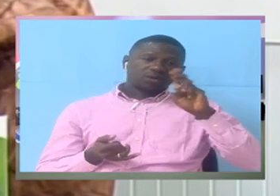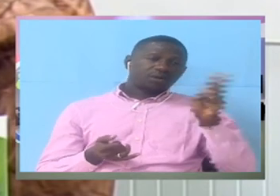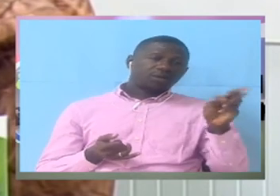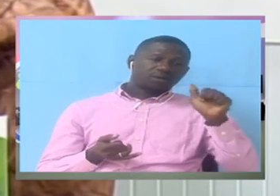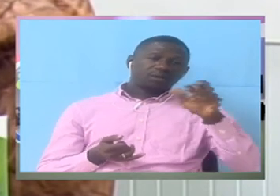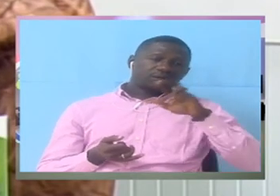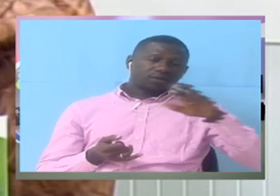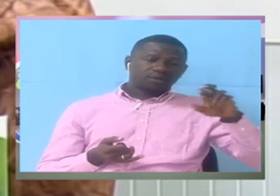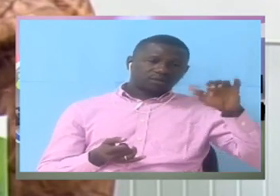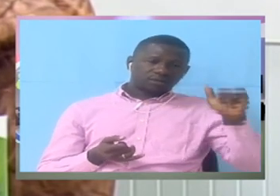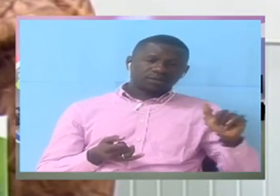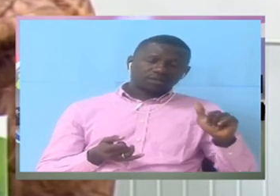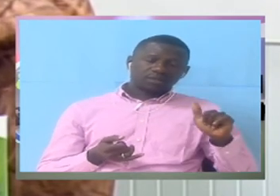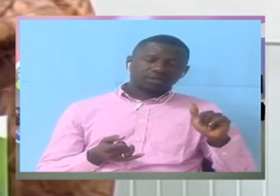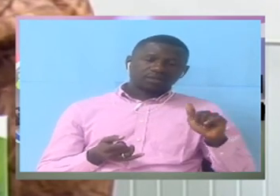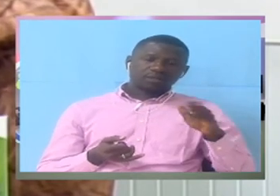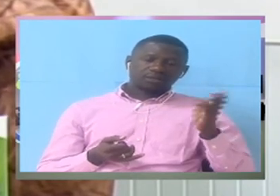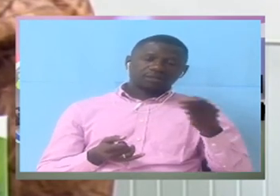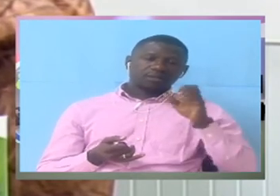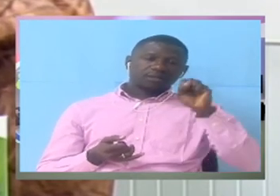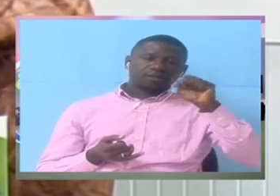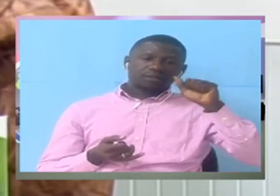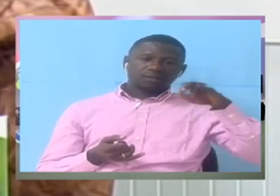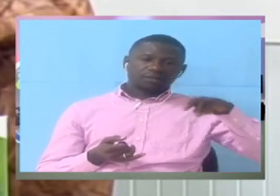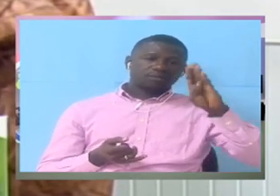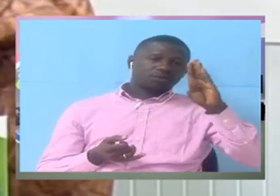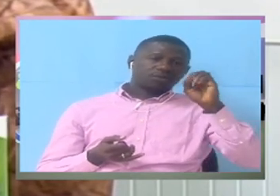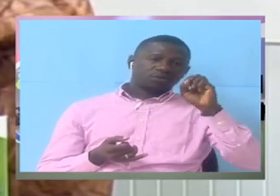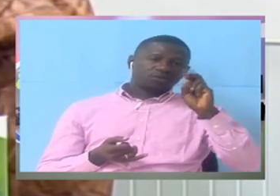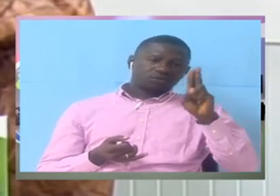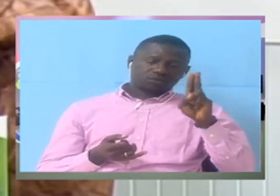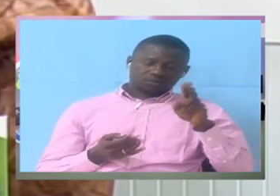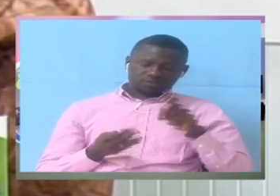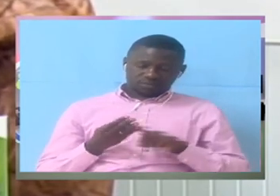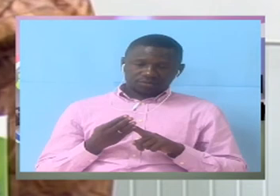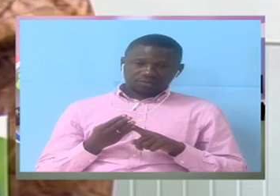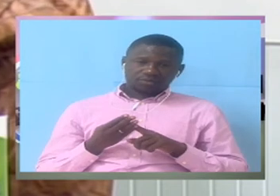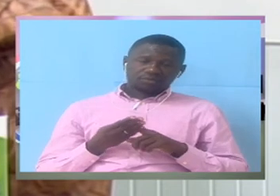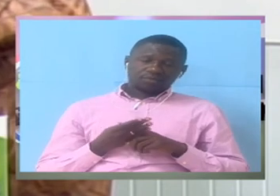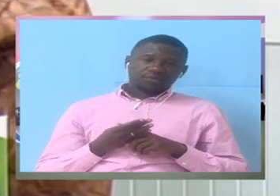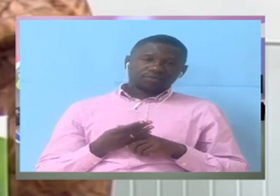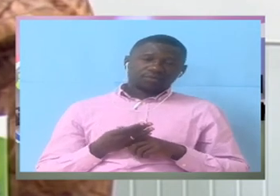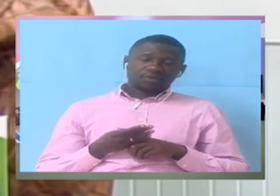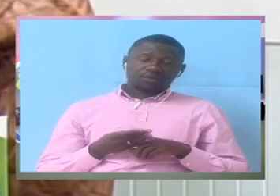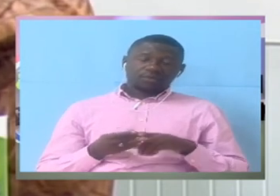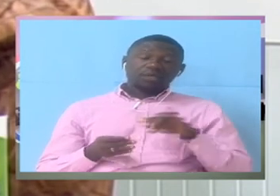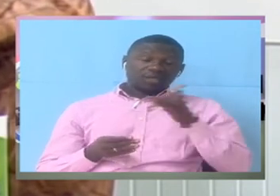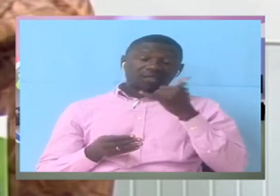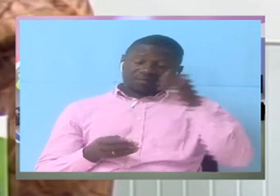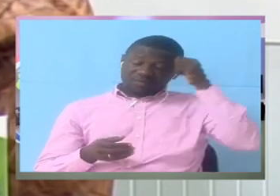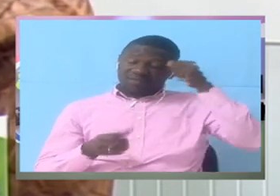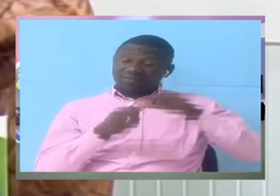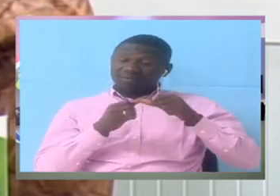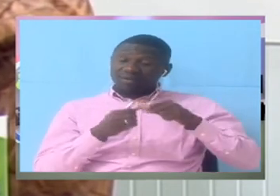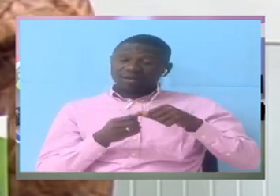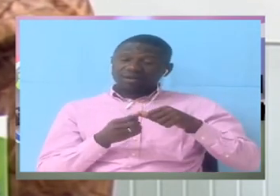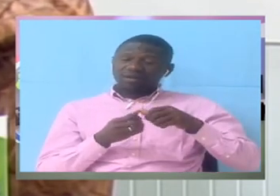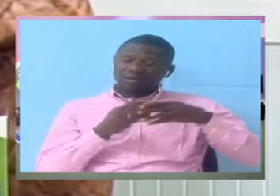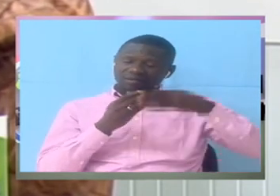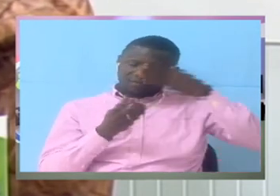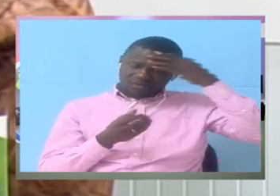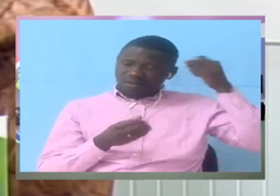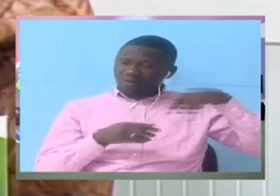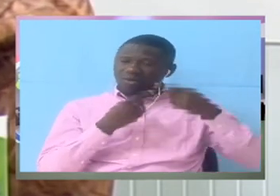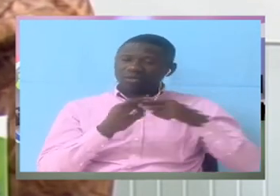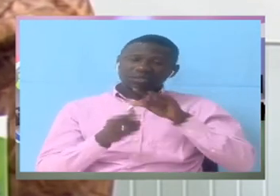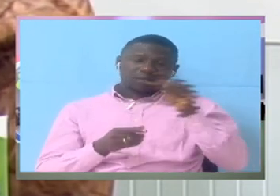Hani moment ni nga har toko tofo ha ngi na tatale no wala na barte ngi ndakal number 1. Yes, I had forgotten about his name, but his name should have been the